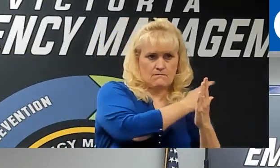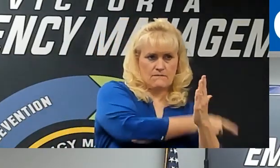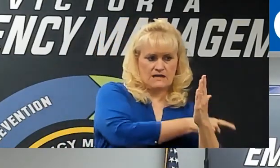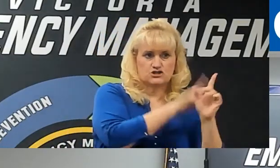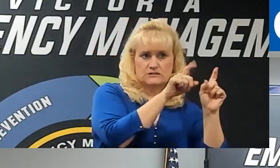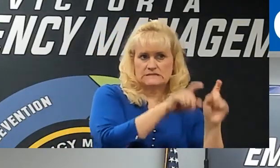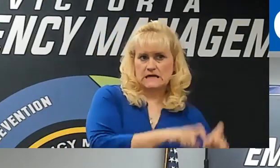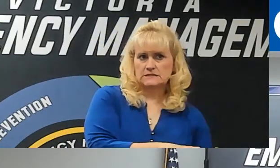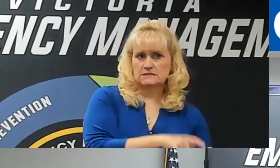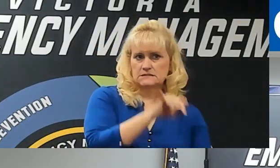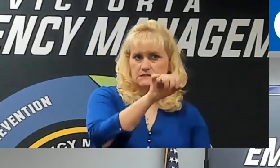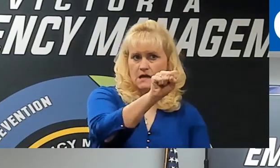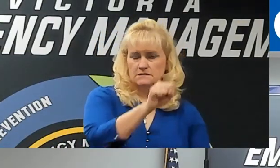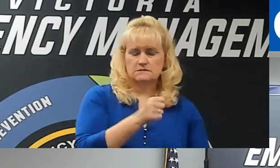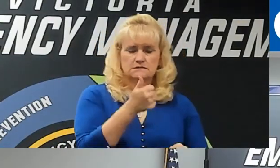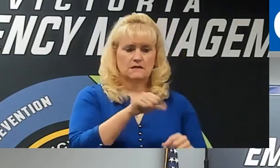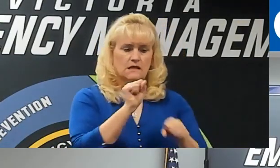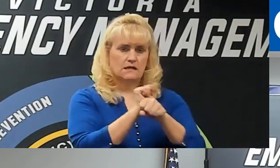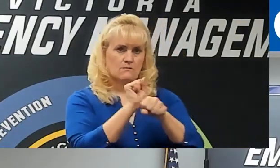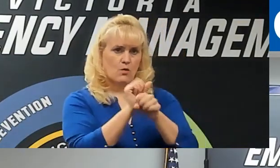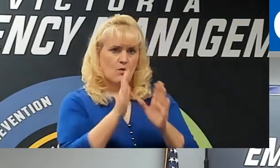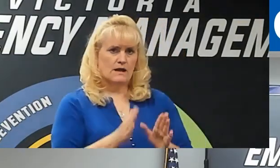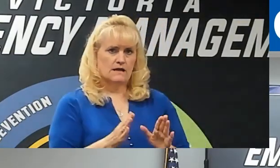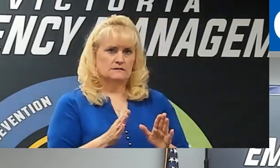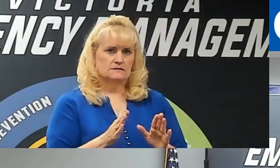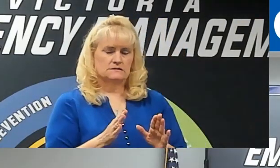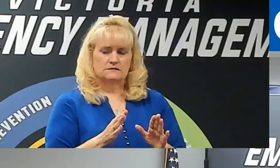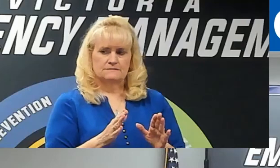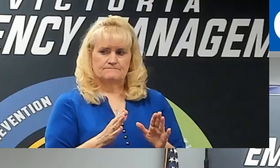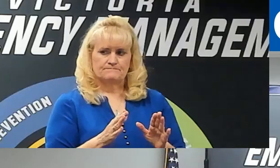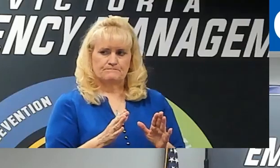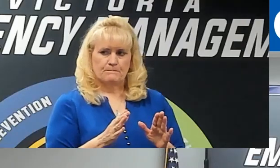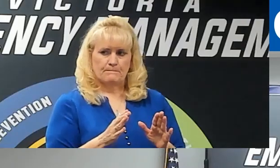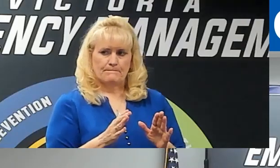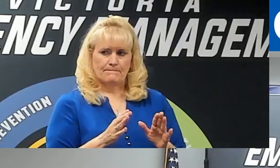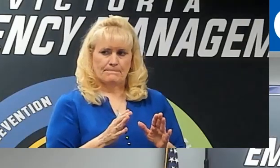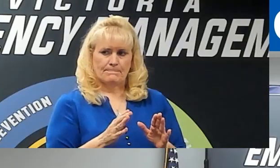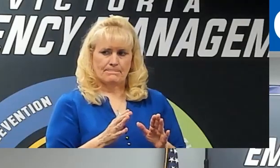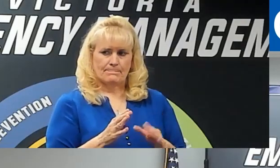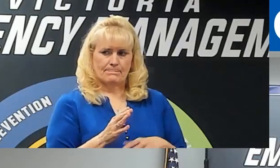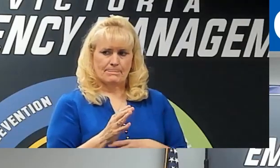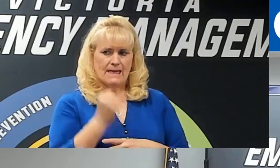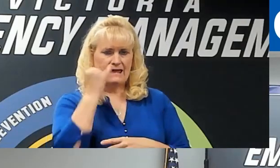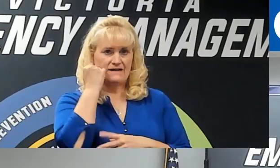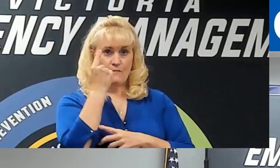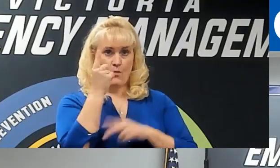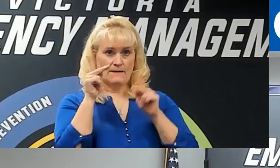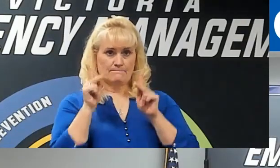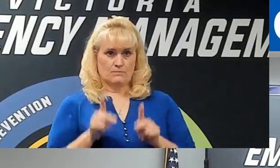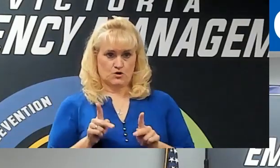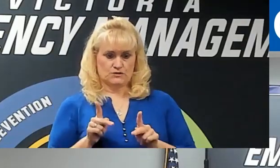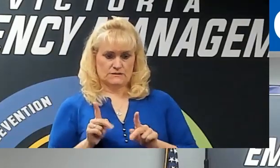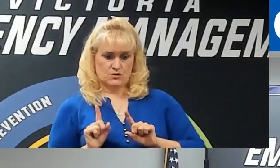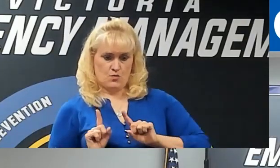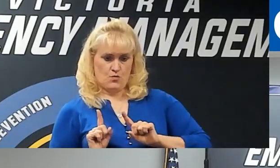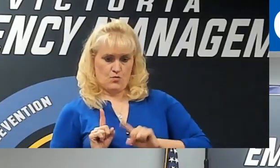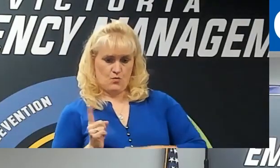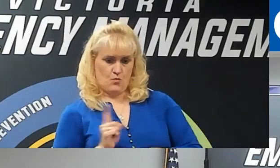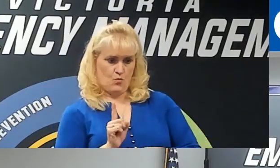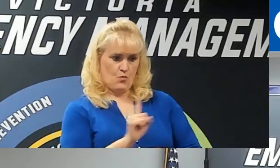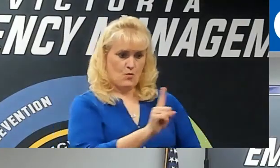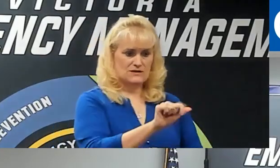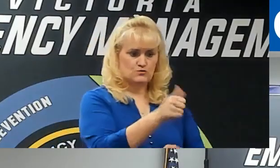the employees and in other words, if one person went to another department, then that entire department was